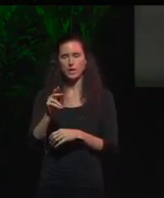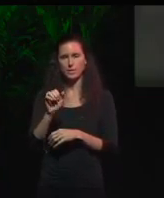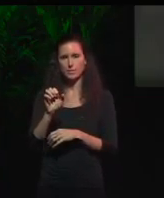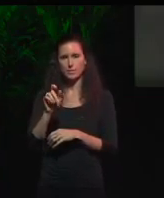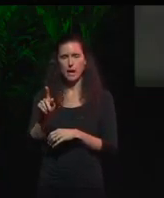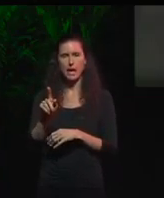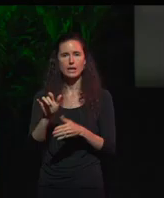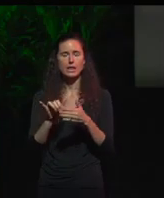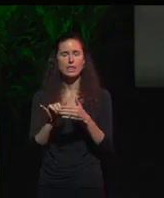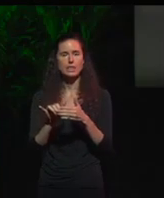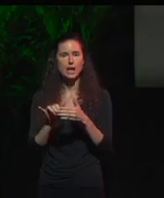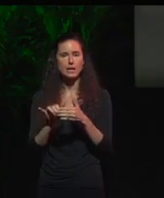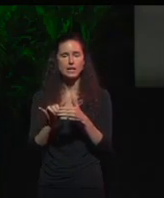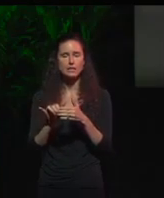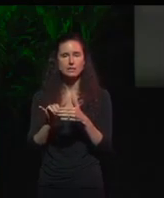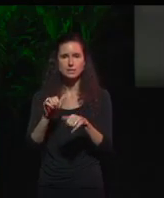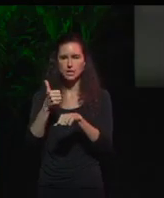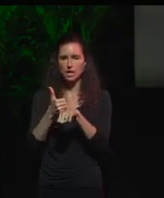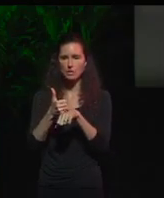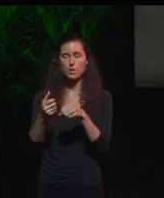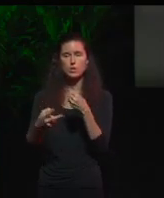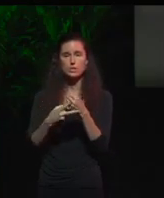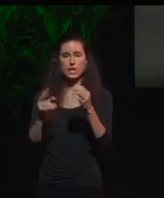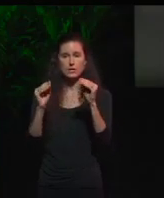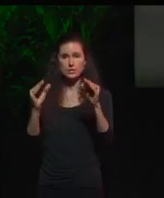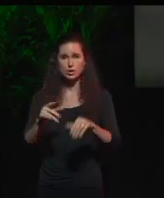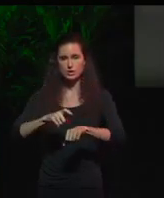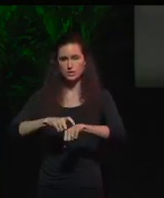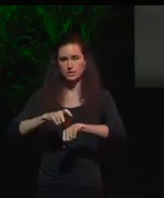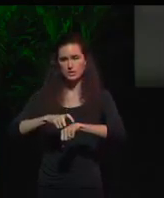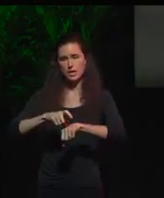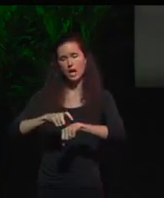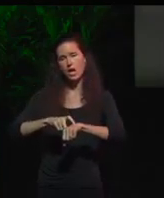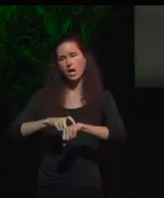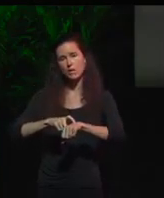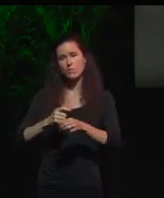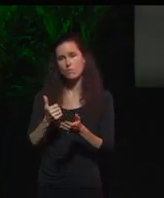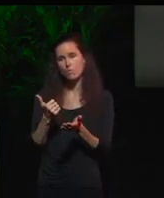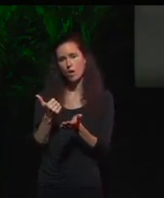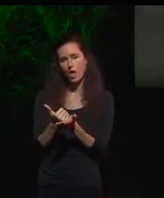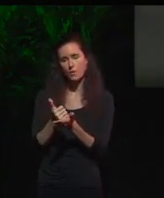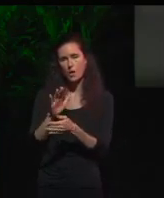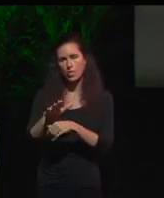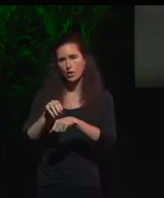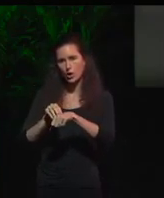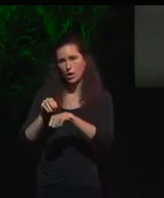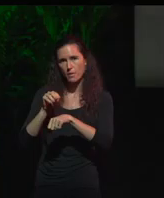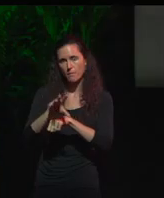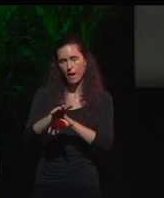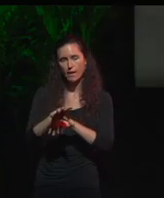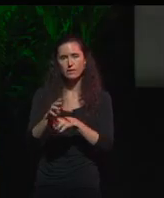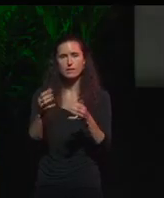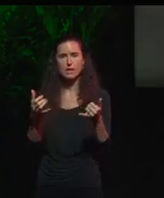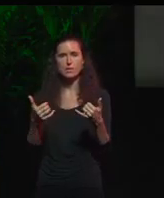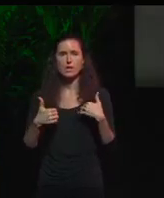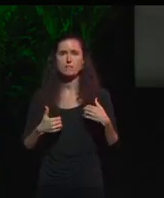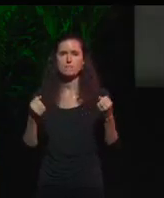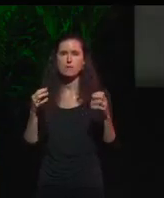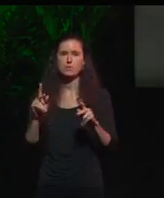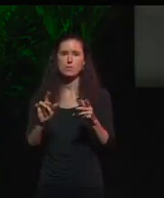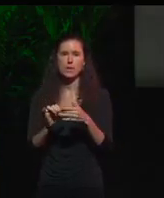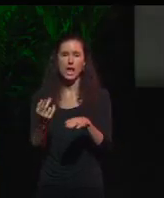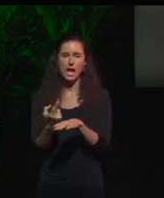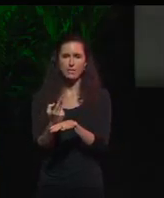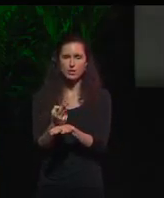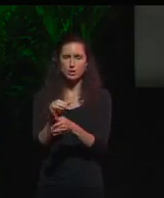The platform is equipped to save instructors time while maximizing an instructor's impact. We have multiple members on the academy that have used